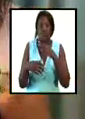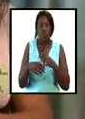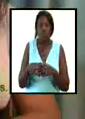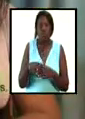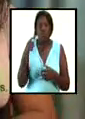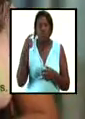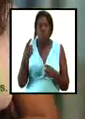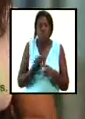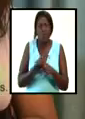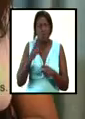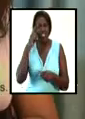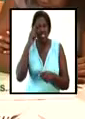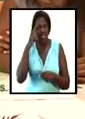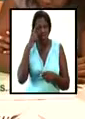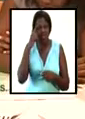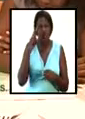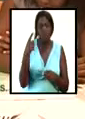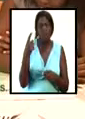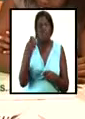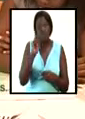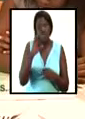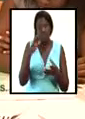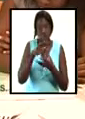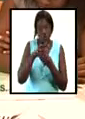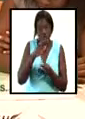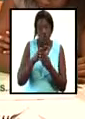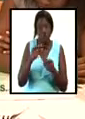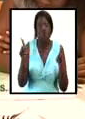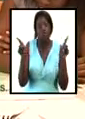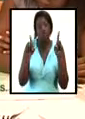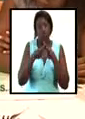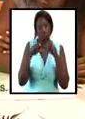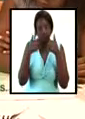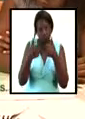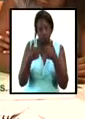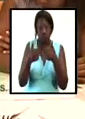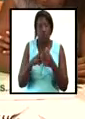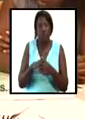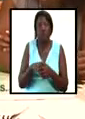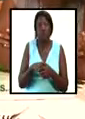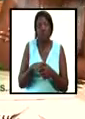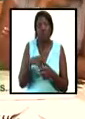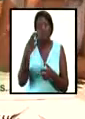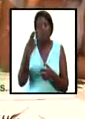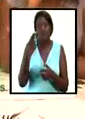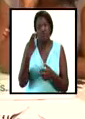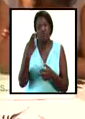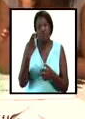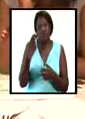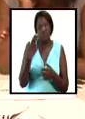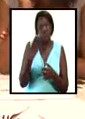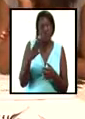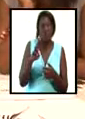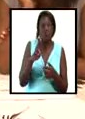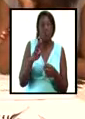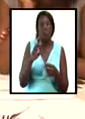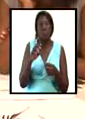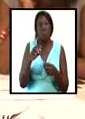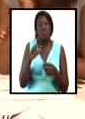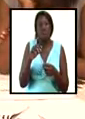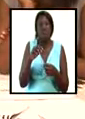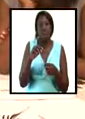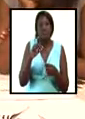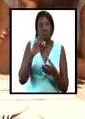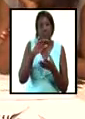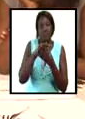one does that. No, just refer to the passage so that you don't make factual or spelling mistakes. This is especially